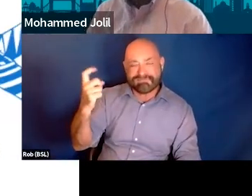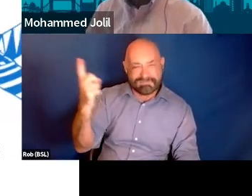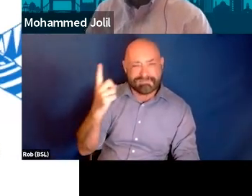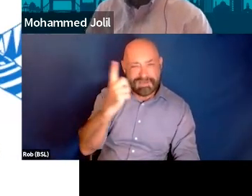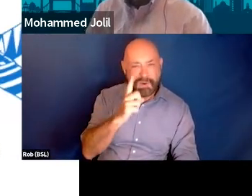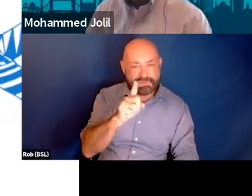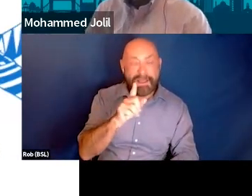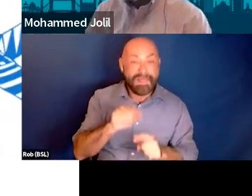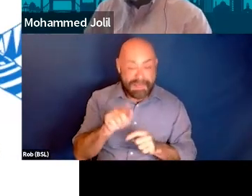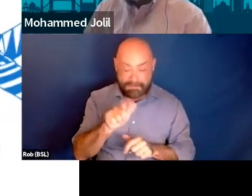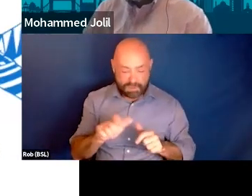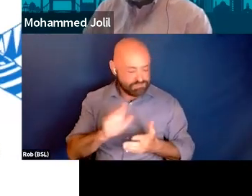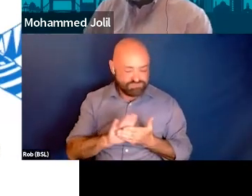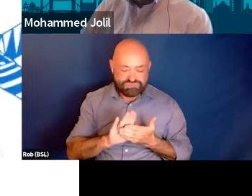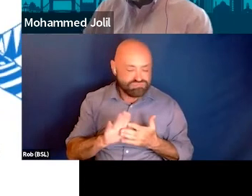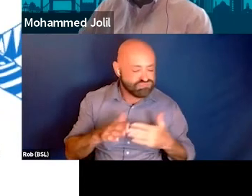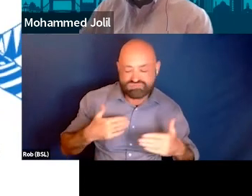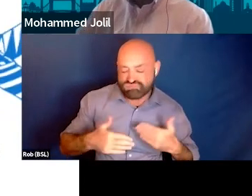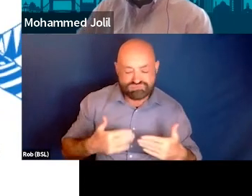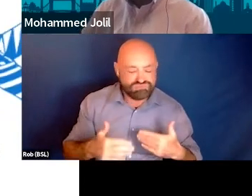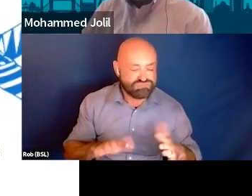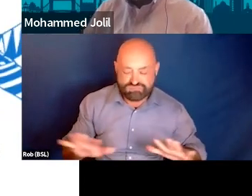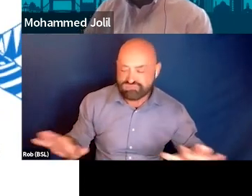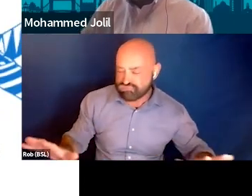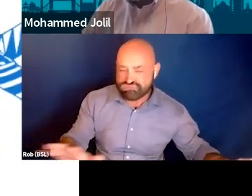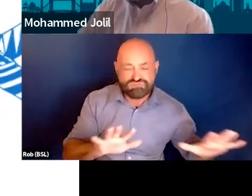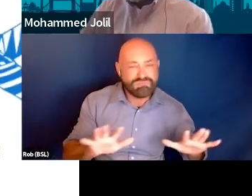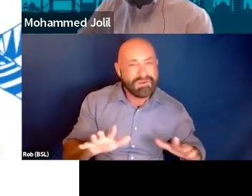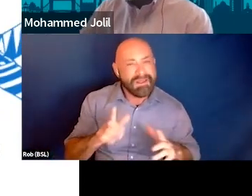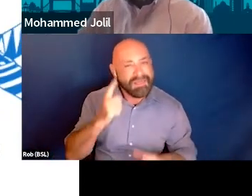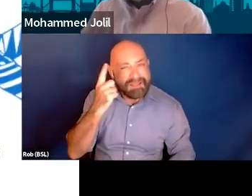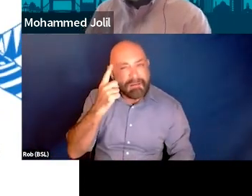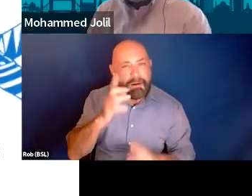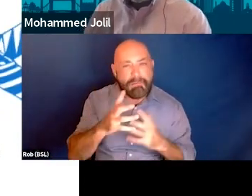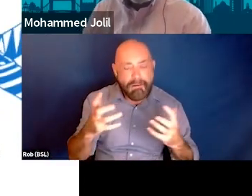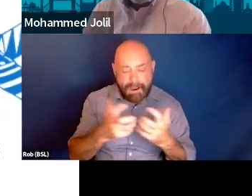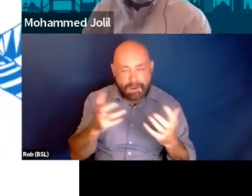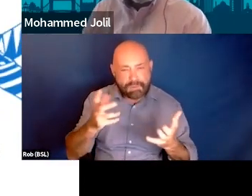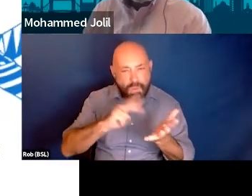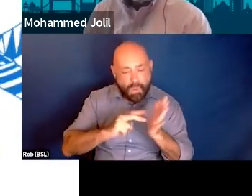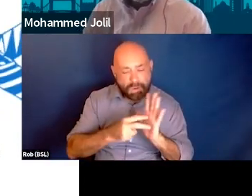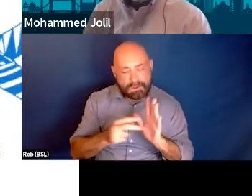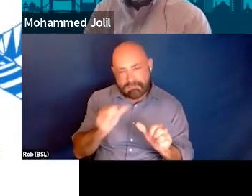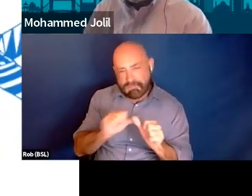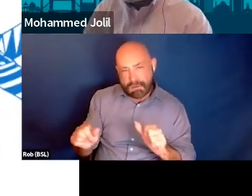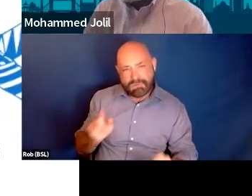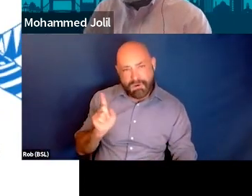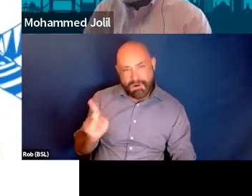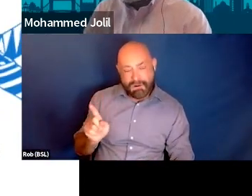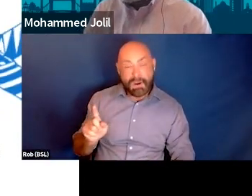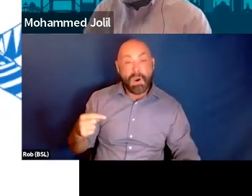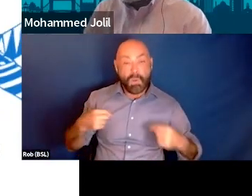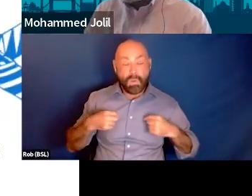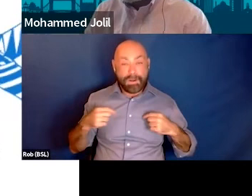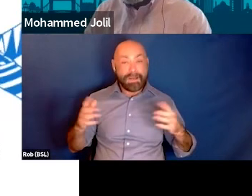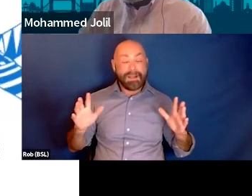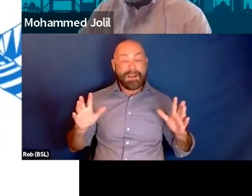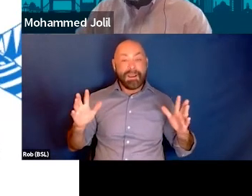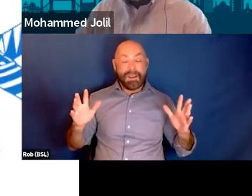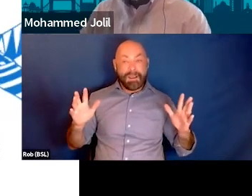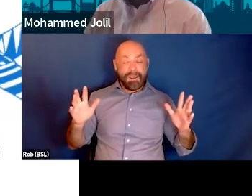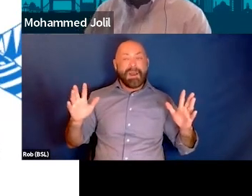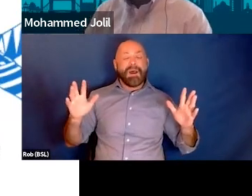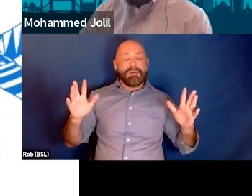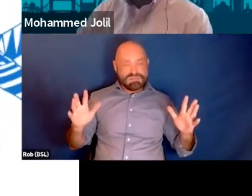really helped us in trying to start to think about and just start to organize things so that we didn't we